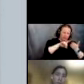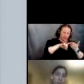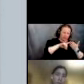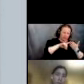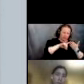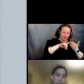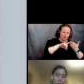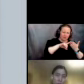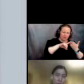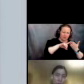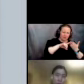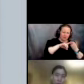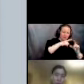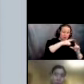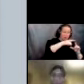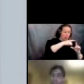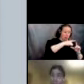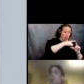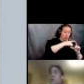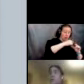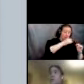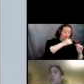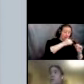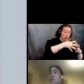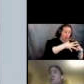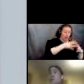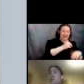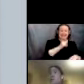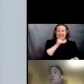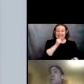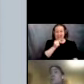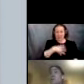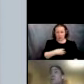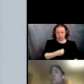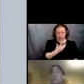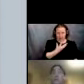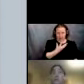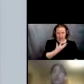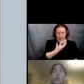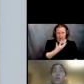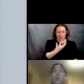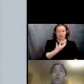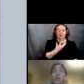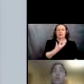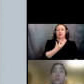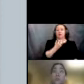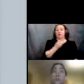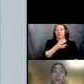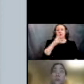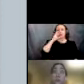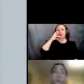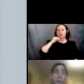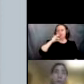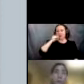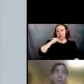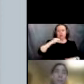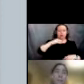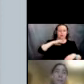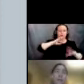non-Japanese or Japanese American and non-white. And a lot of the issues that they had to go through in